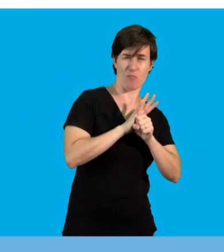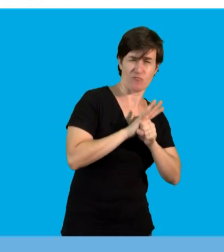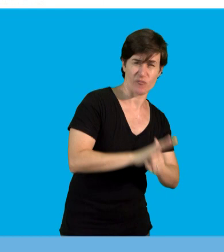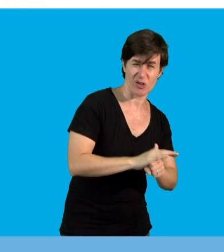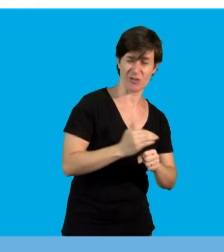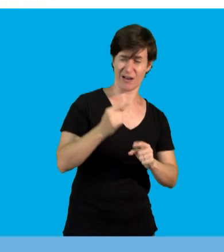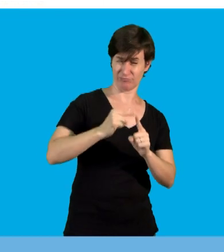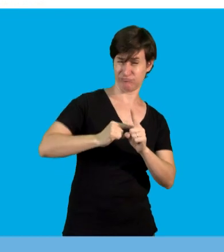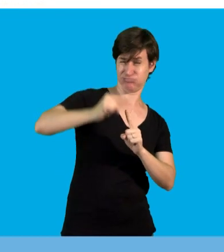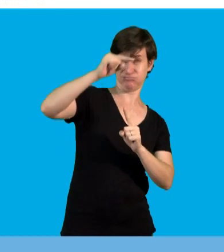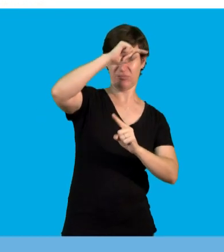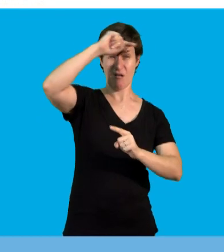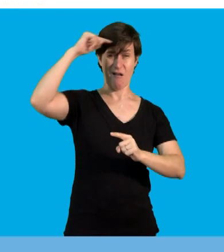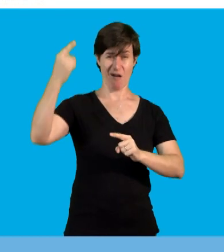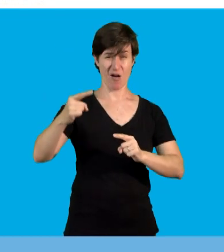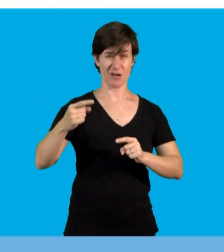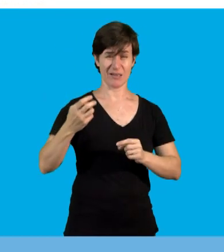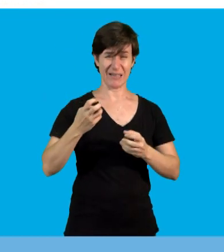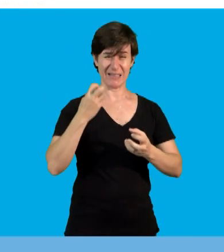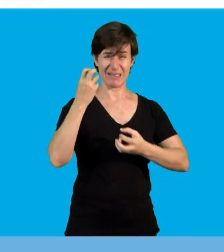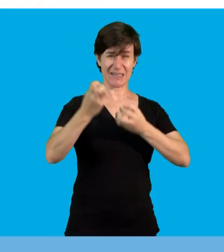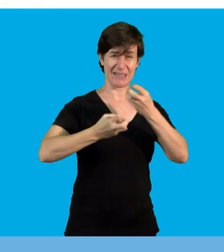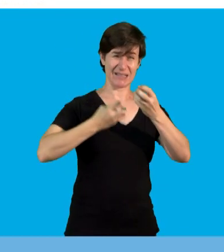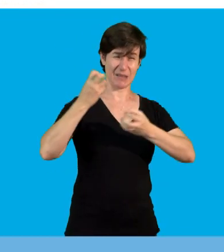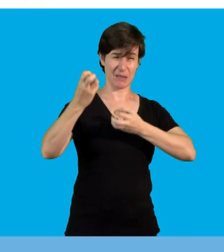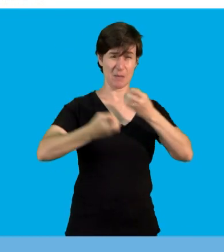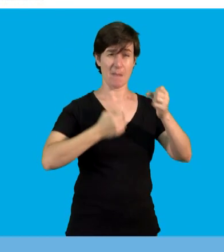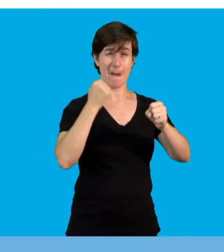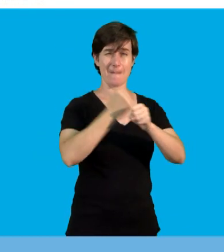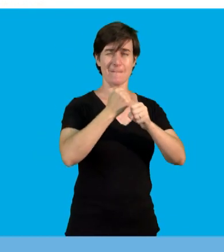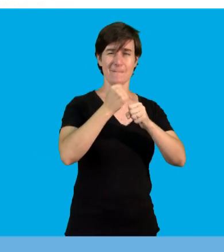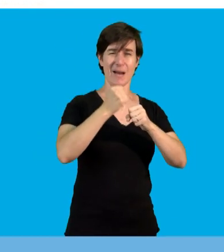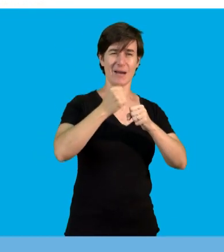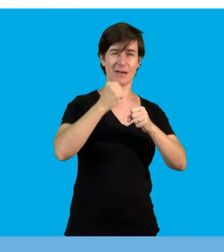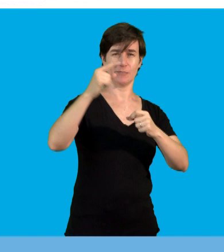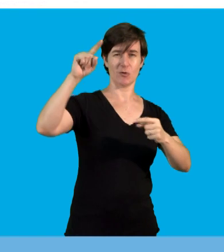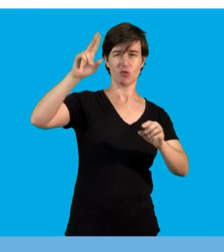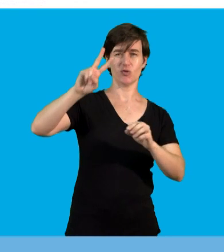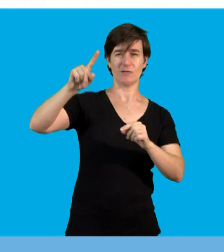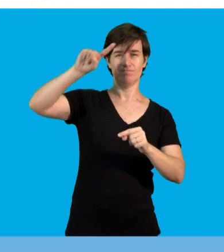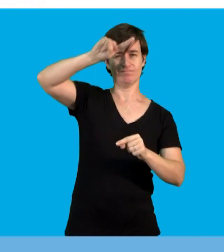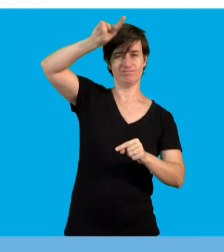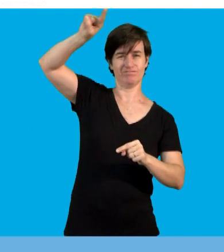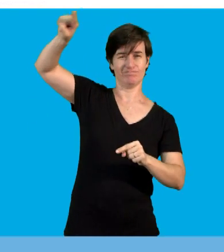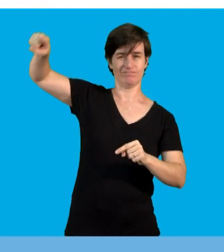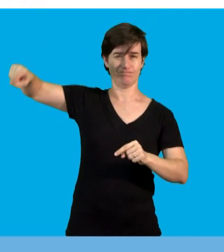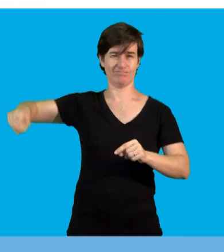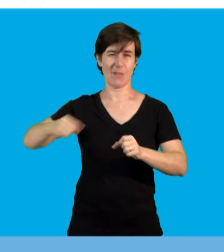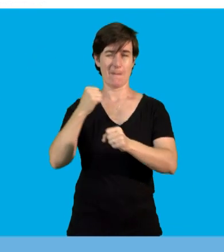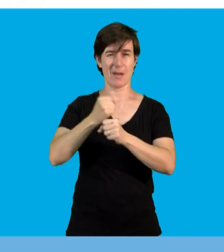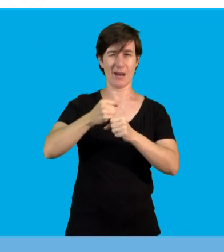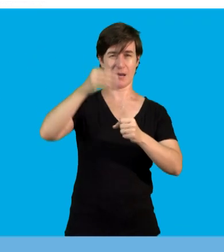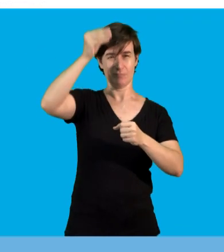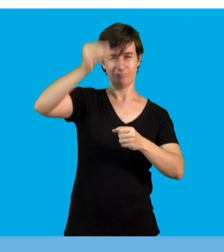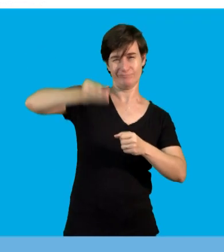the blades of a turbine. So as it is moving across these blades of this turbine that we have here on this picture, the energy of